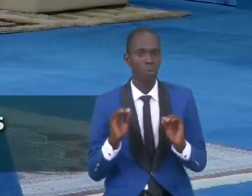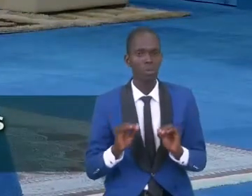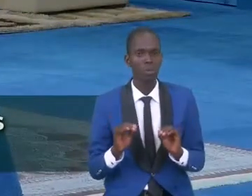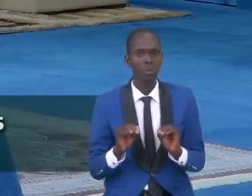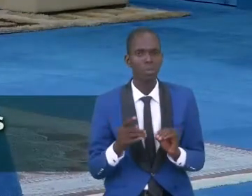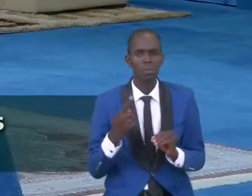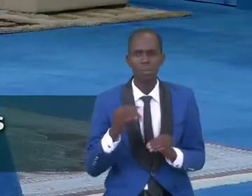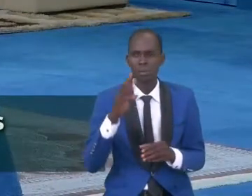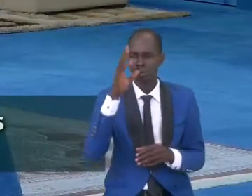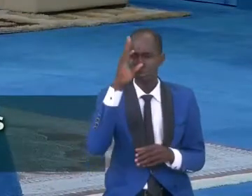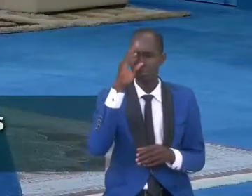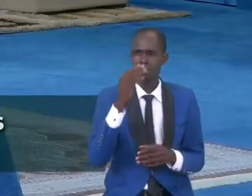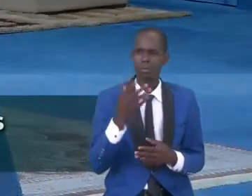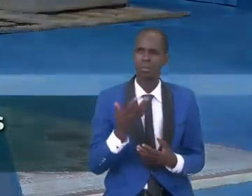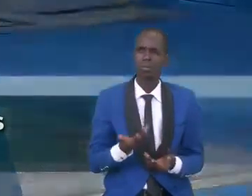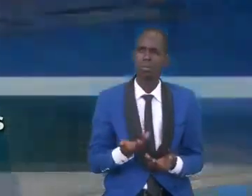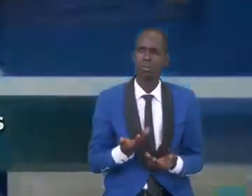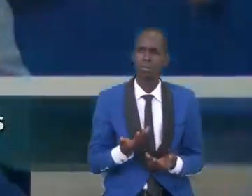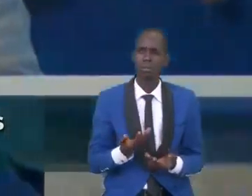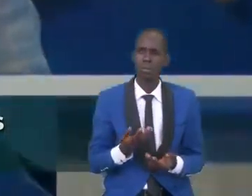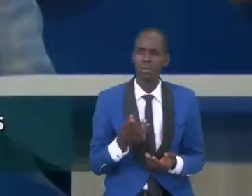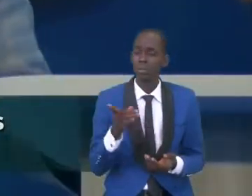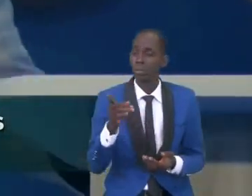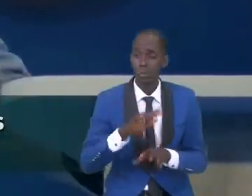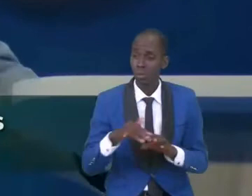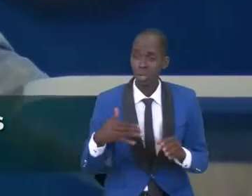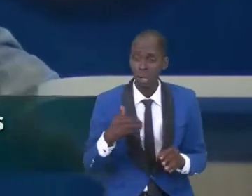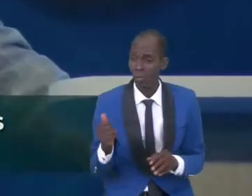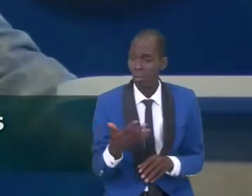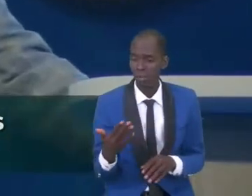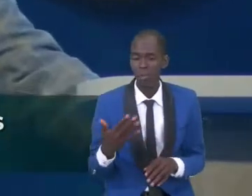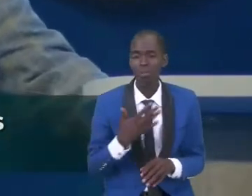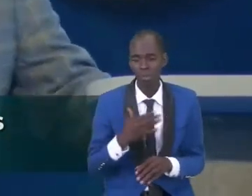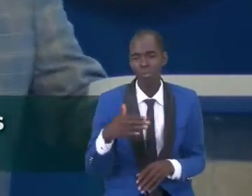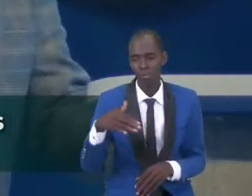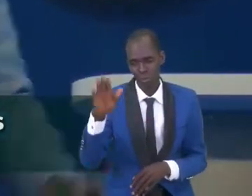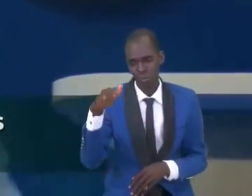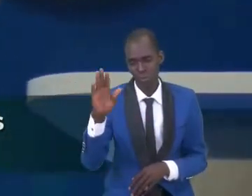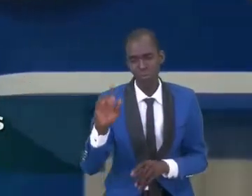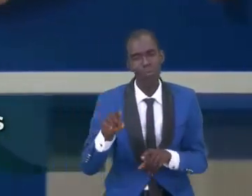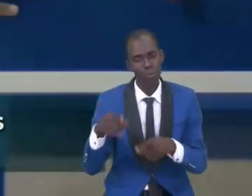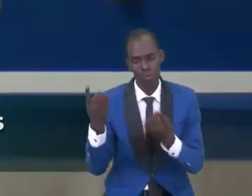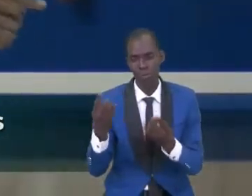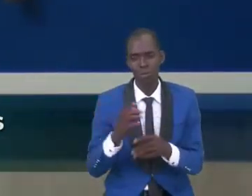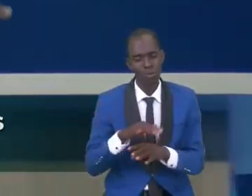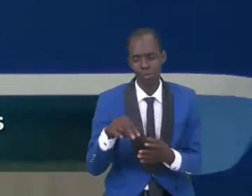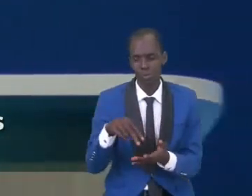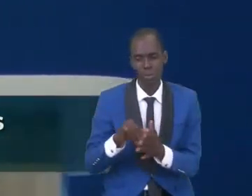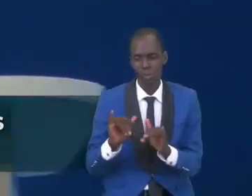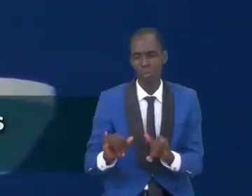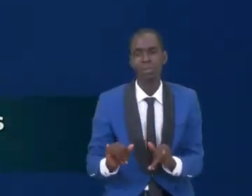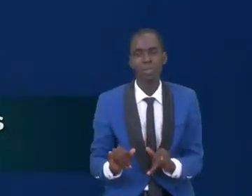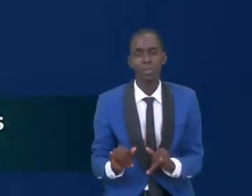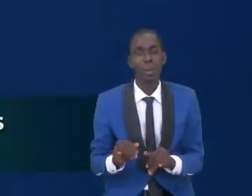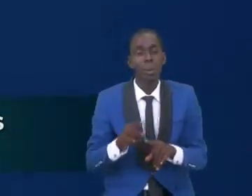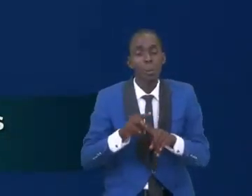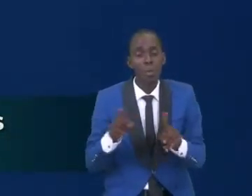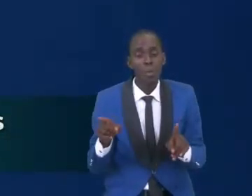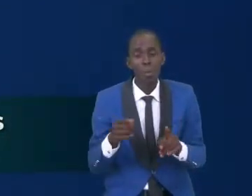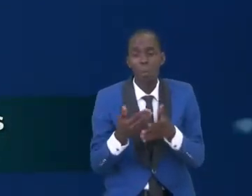almost said, go your way, please. Don't stay. But before he had a chance to